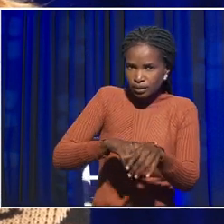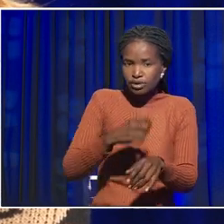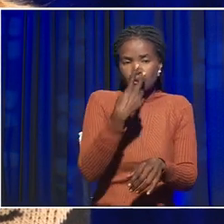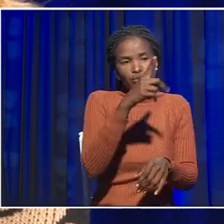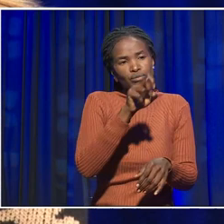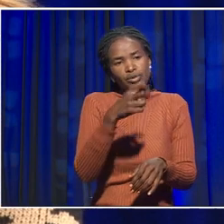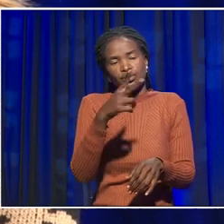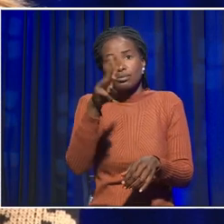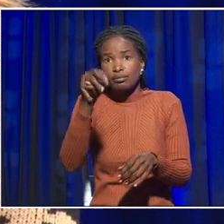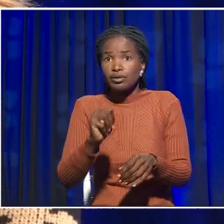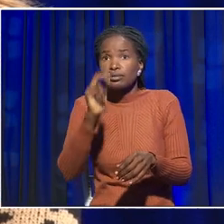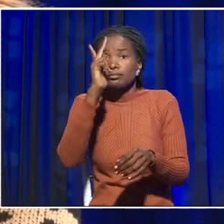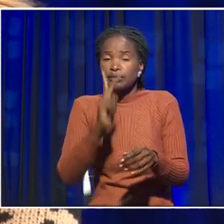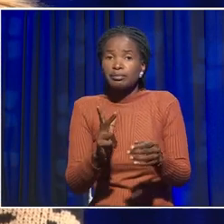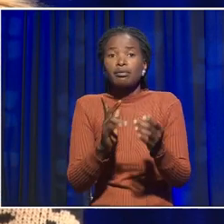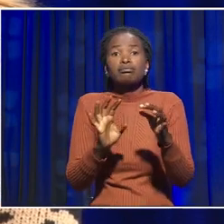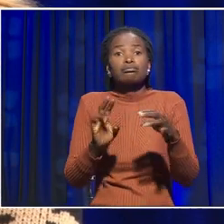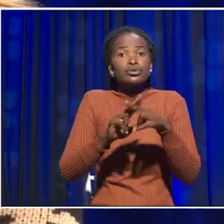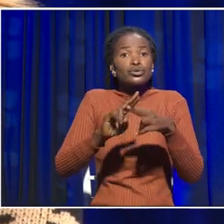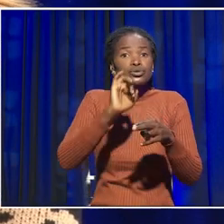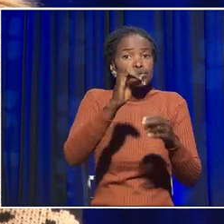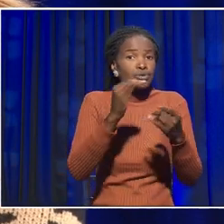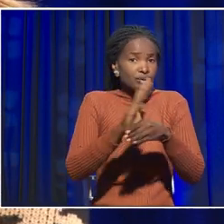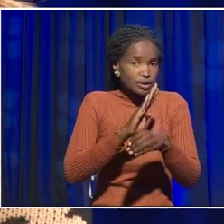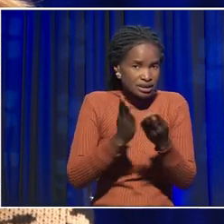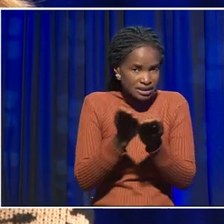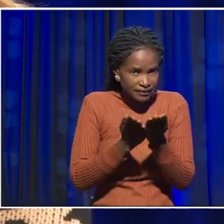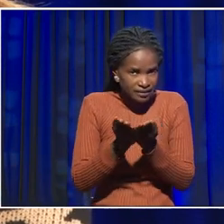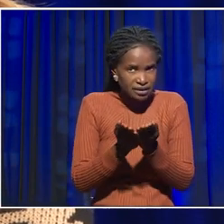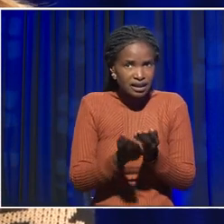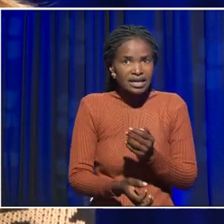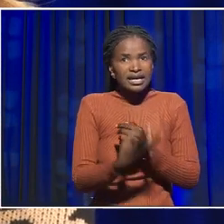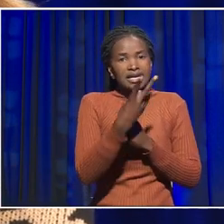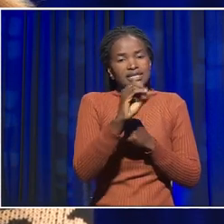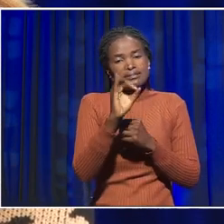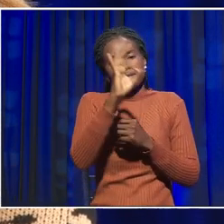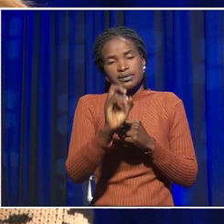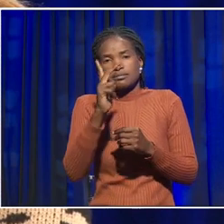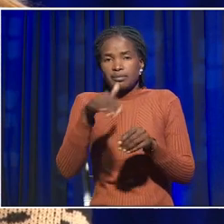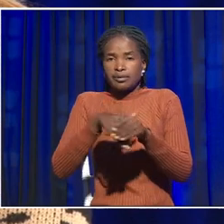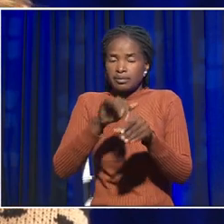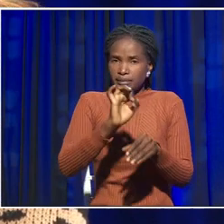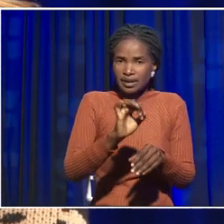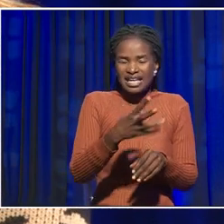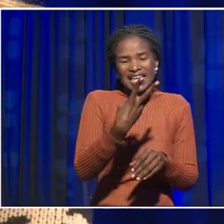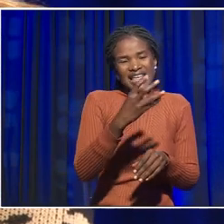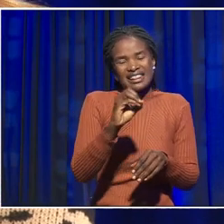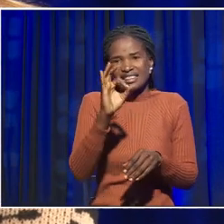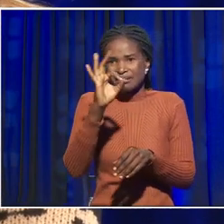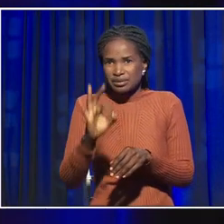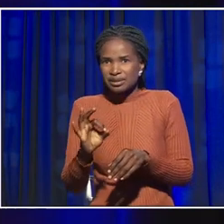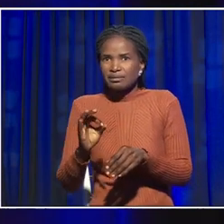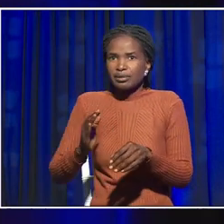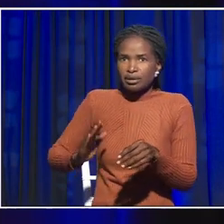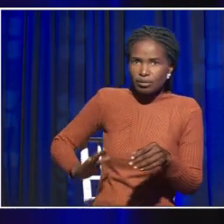million of subscribers, and that is 70% of their overall subscribers, meaning that we have still a 30% that they prefer